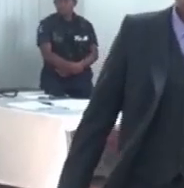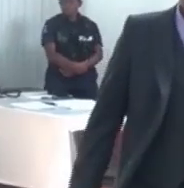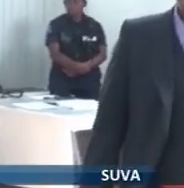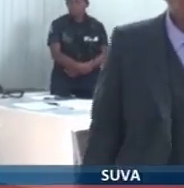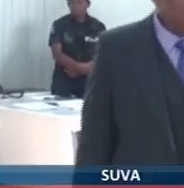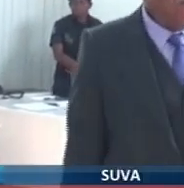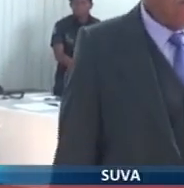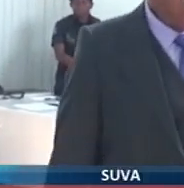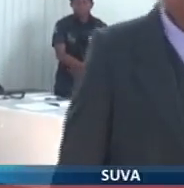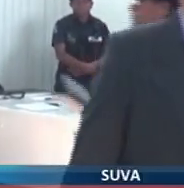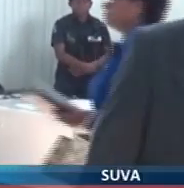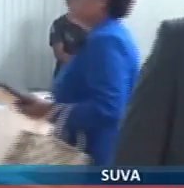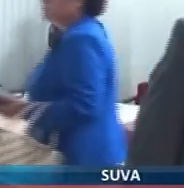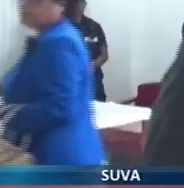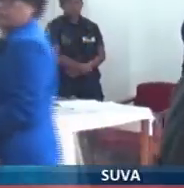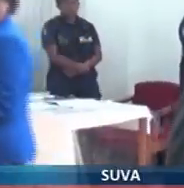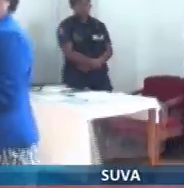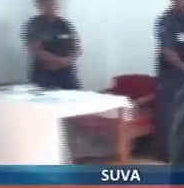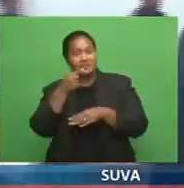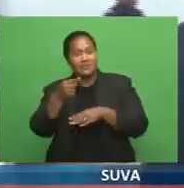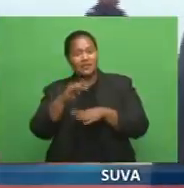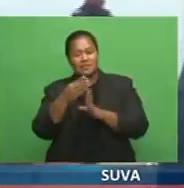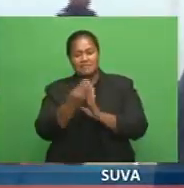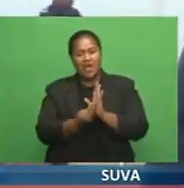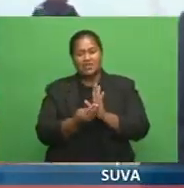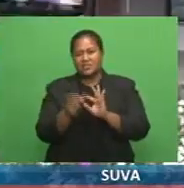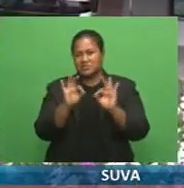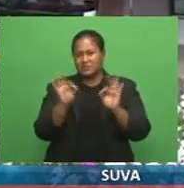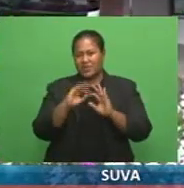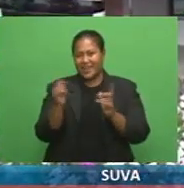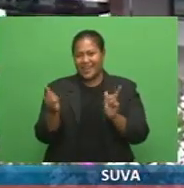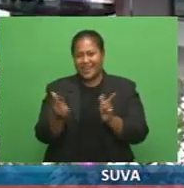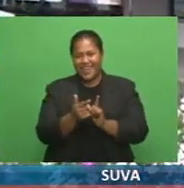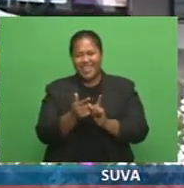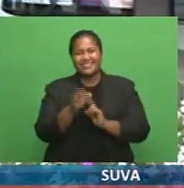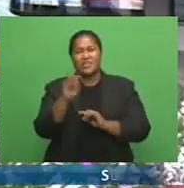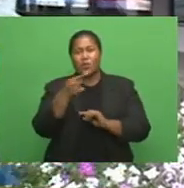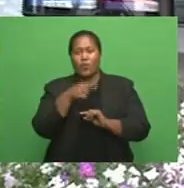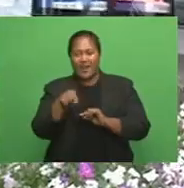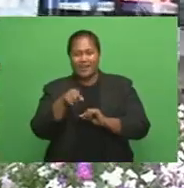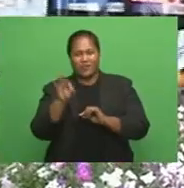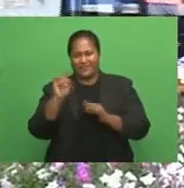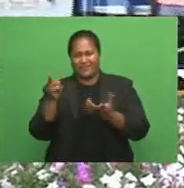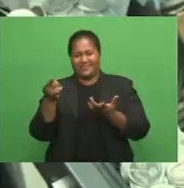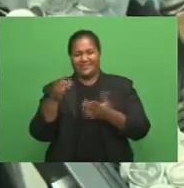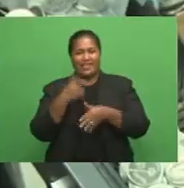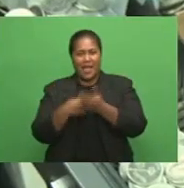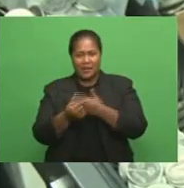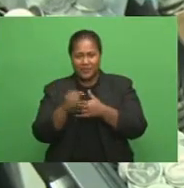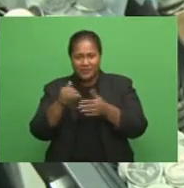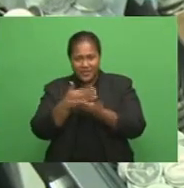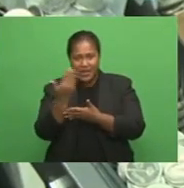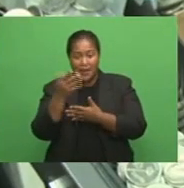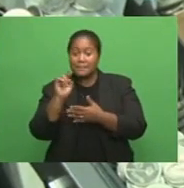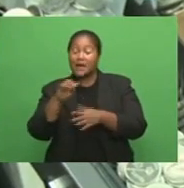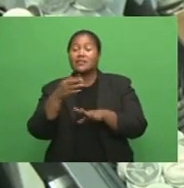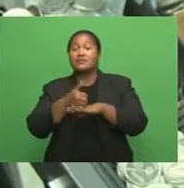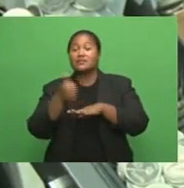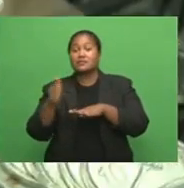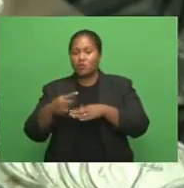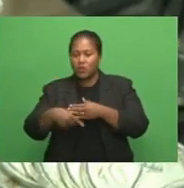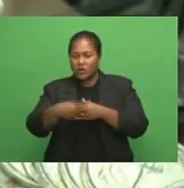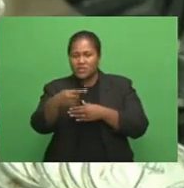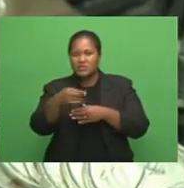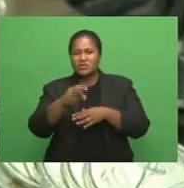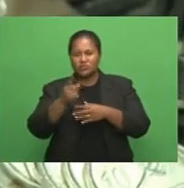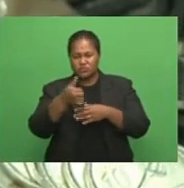debate address, Sitiveni Rambuka says the budget is nothing less than that of a doomsday budget, adding that the government continues to be bullish on